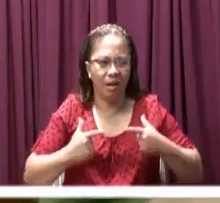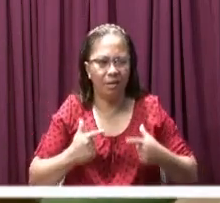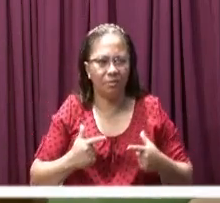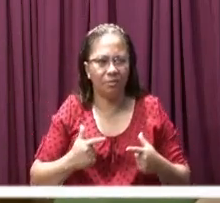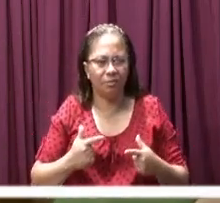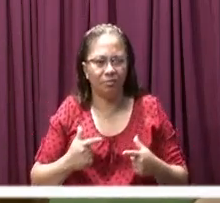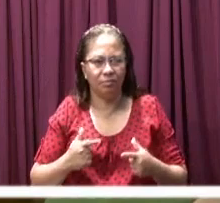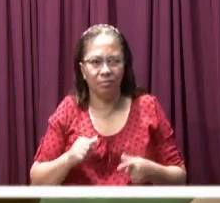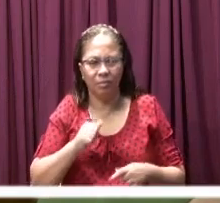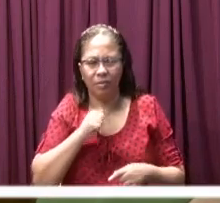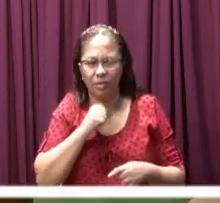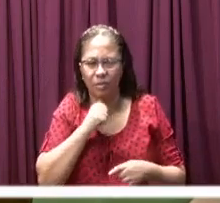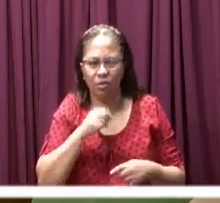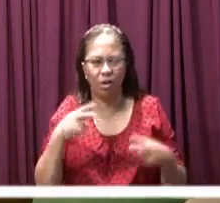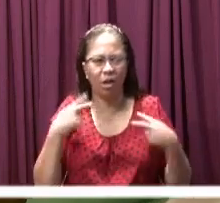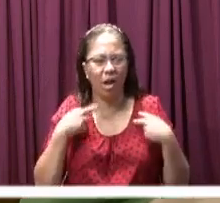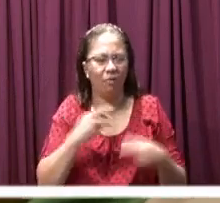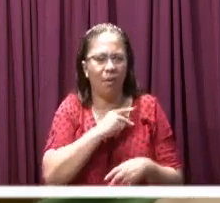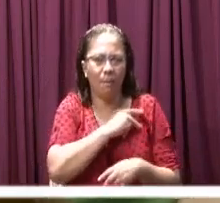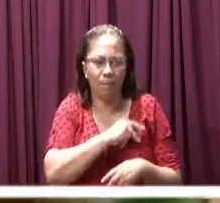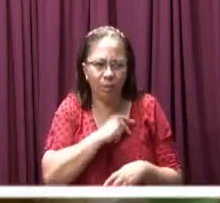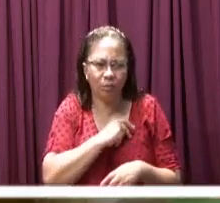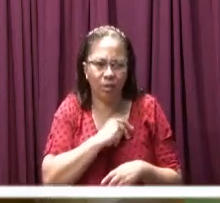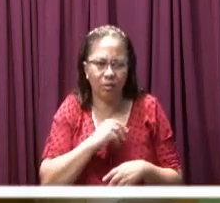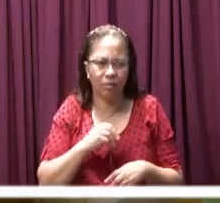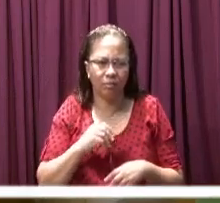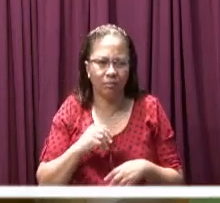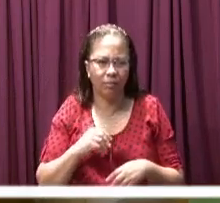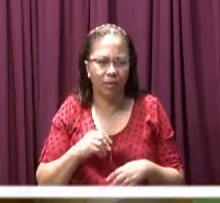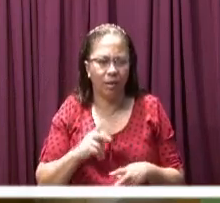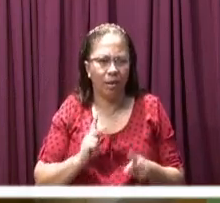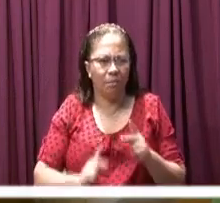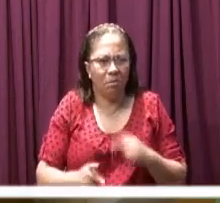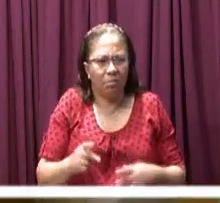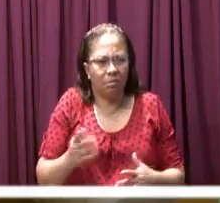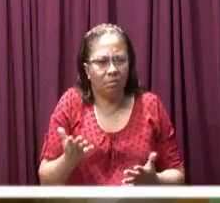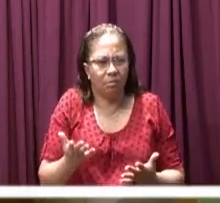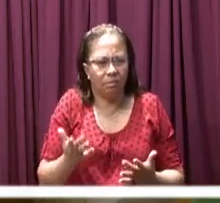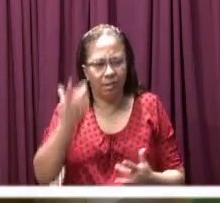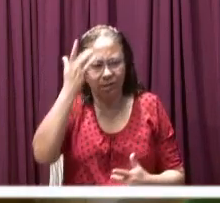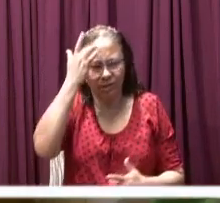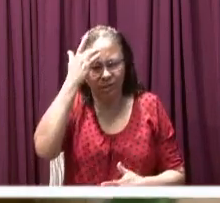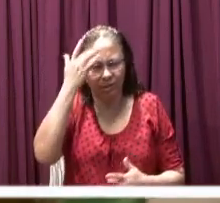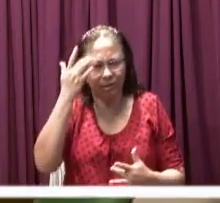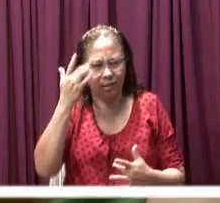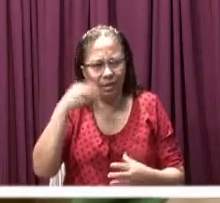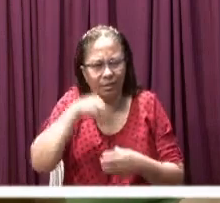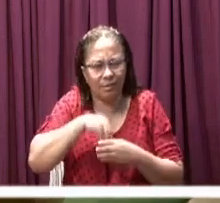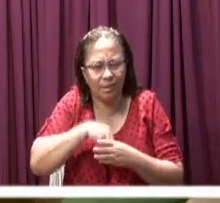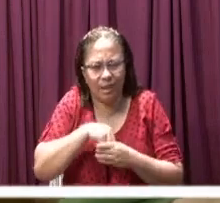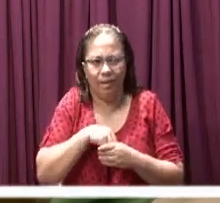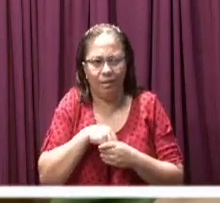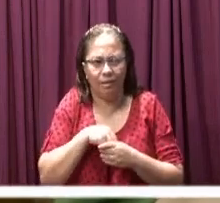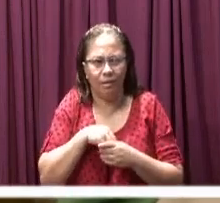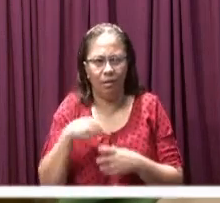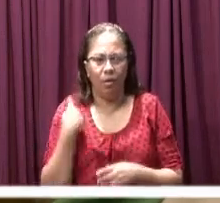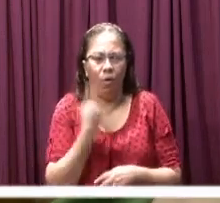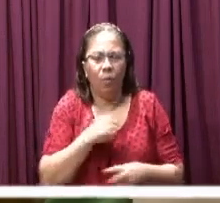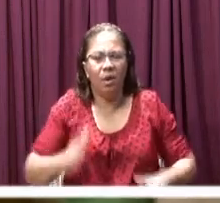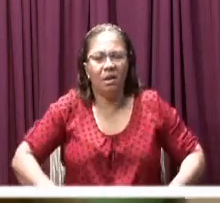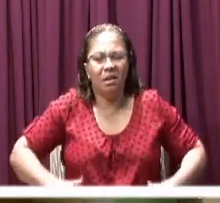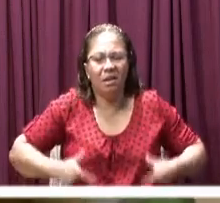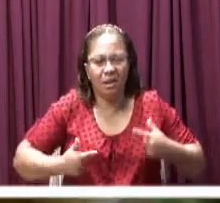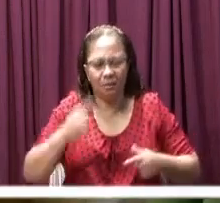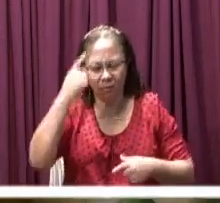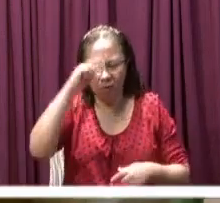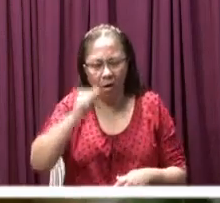the illnesses that are caused because we are living so much for ourselves that we have forgotten